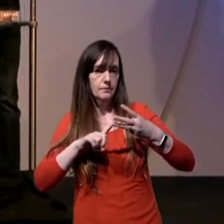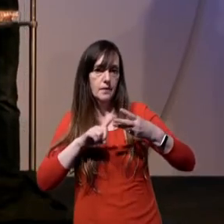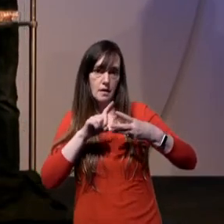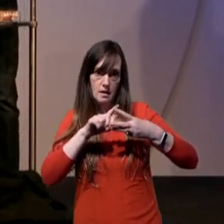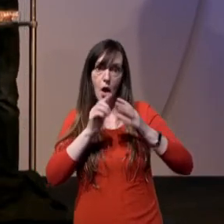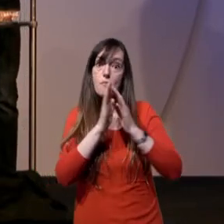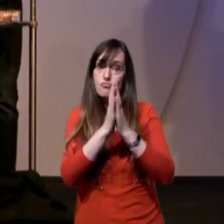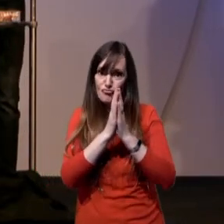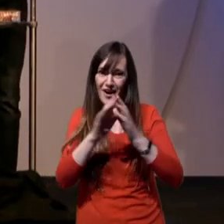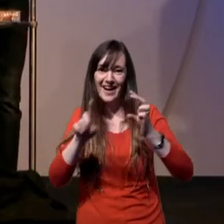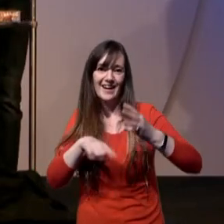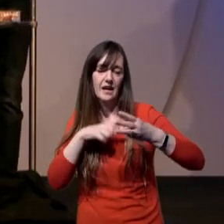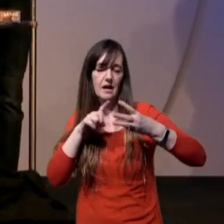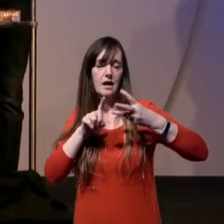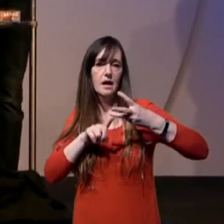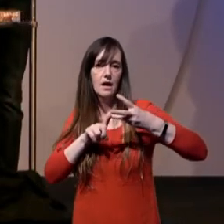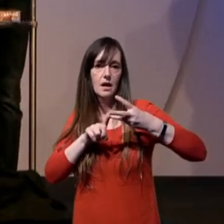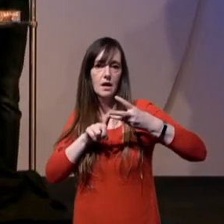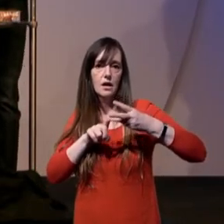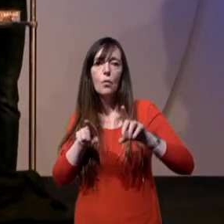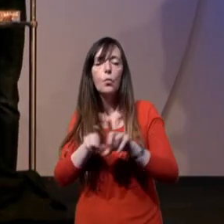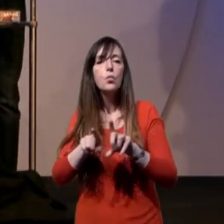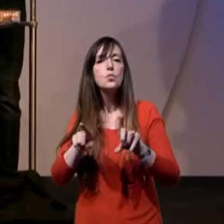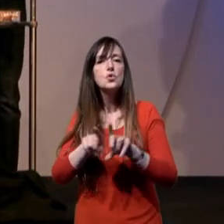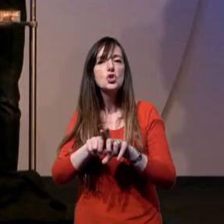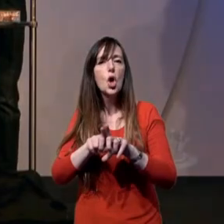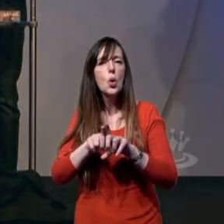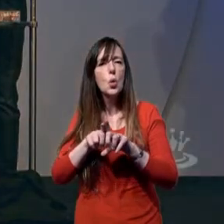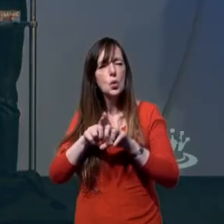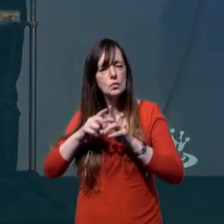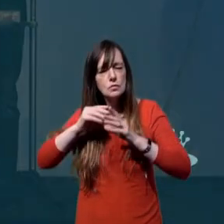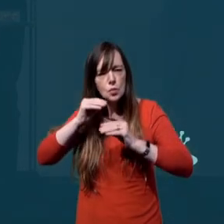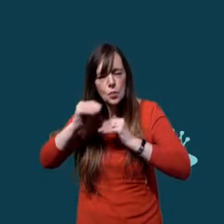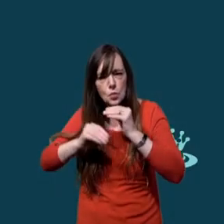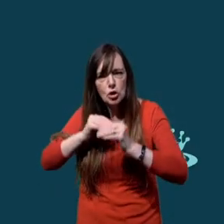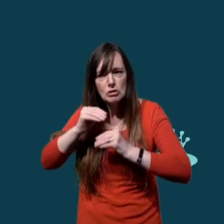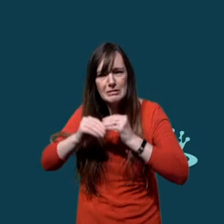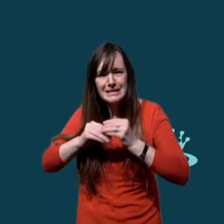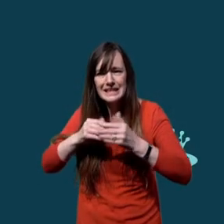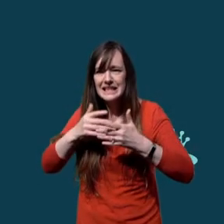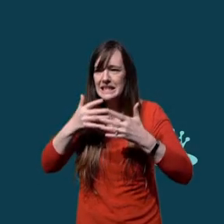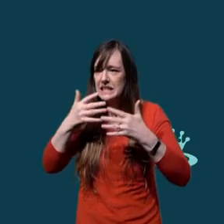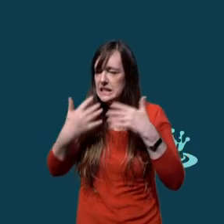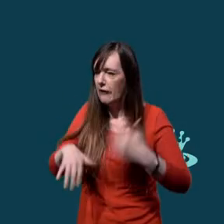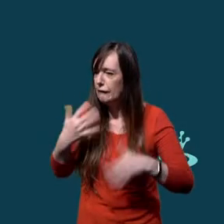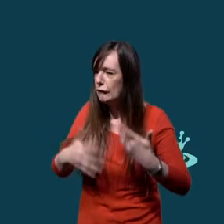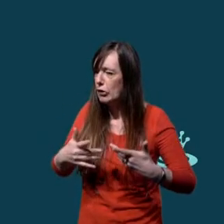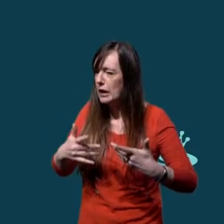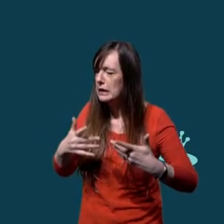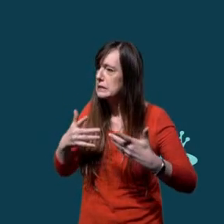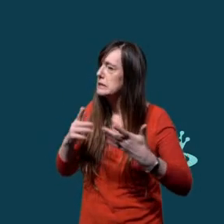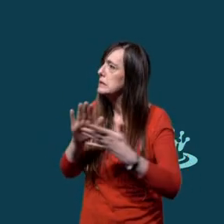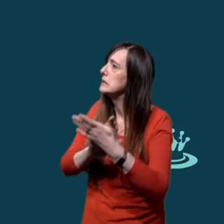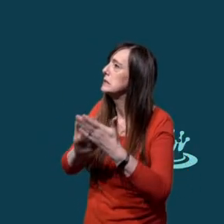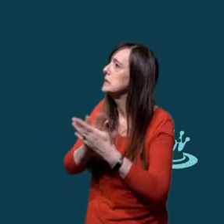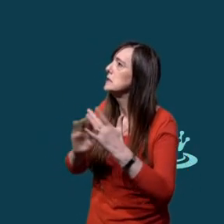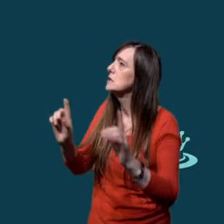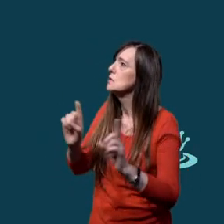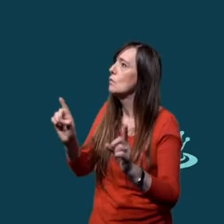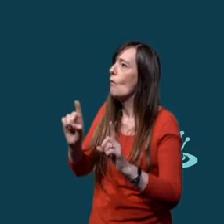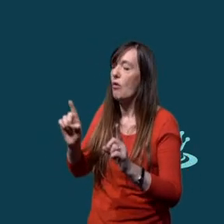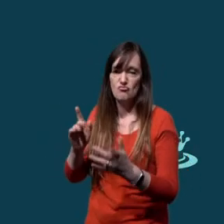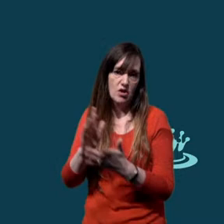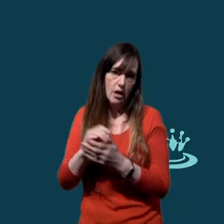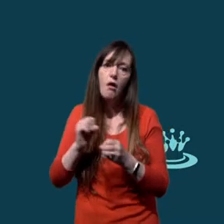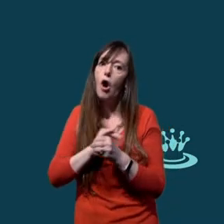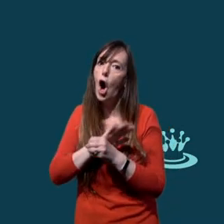pray, and it will help us to process our suffering too, suffering more generally. COVID has hit